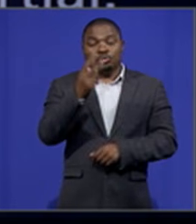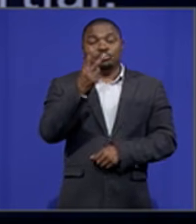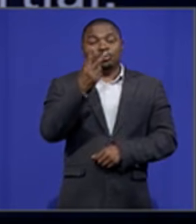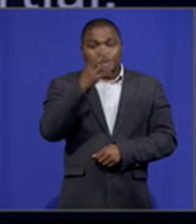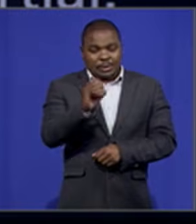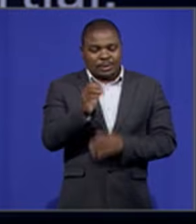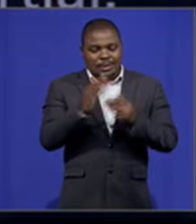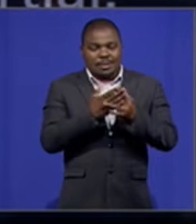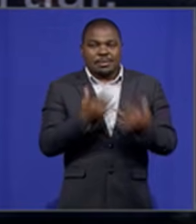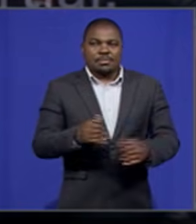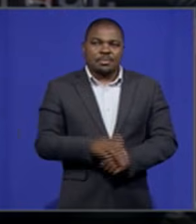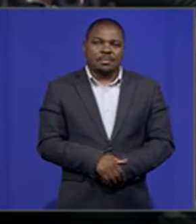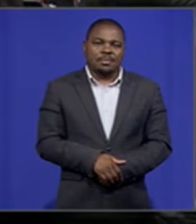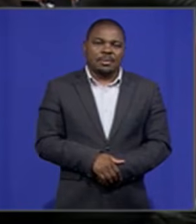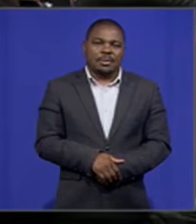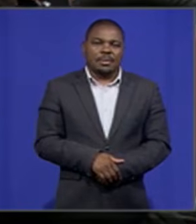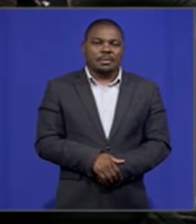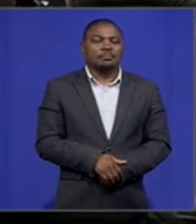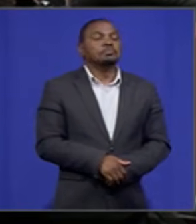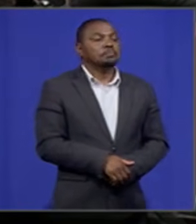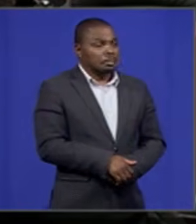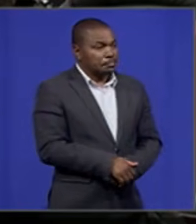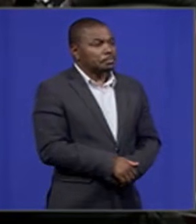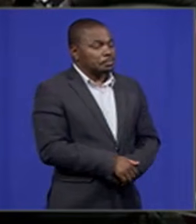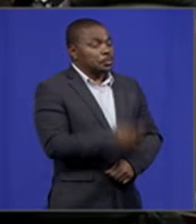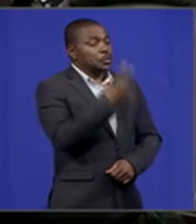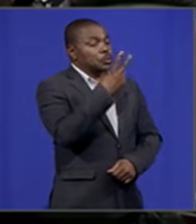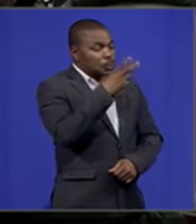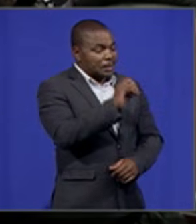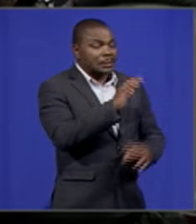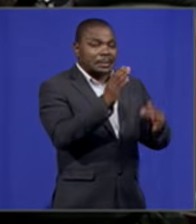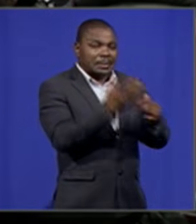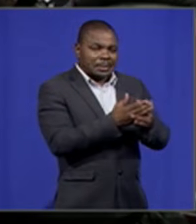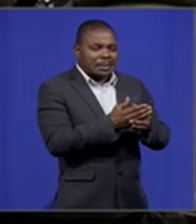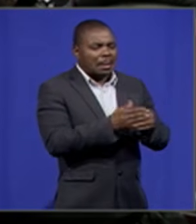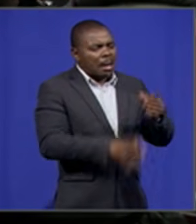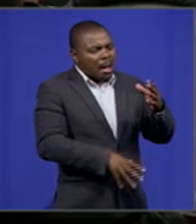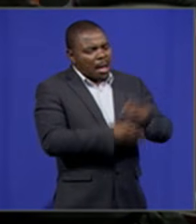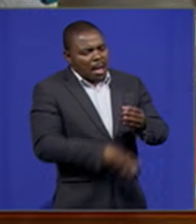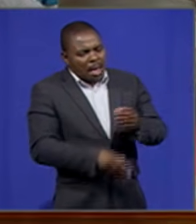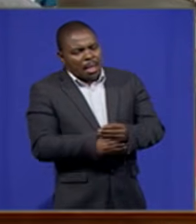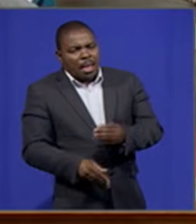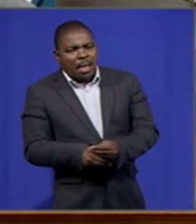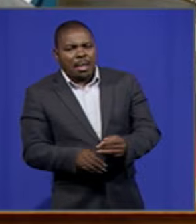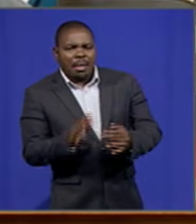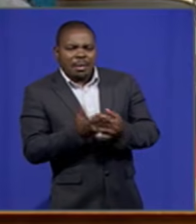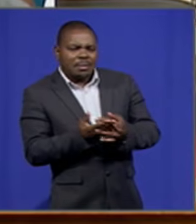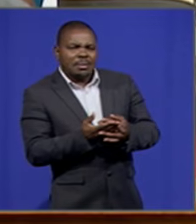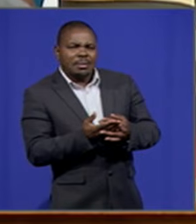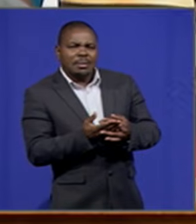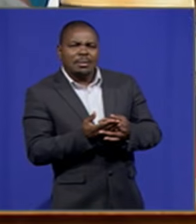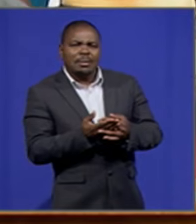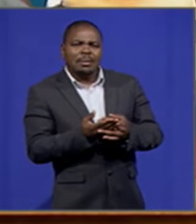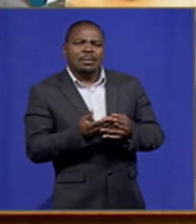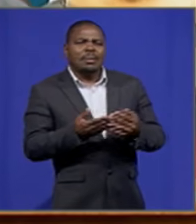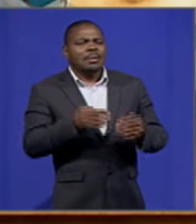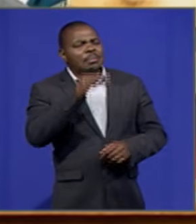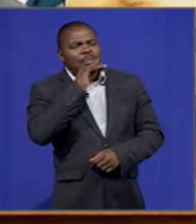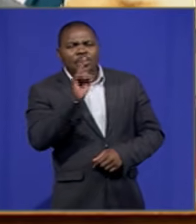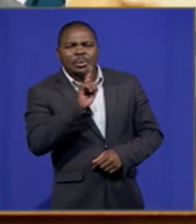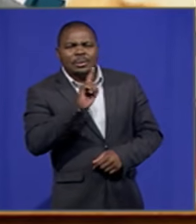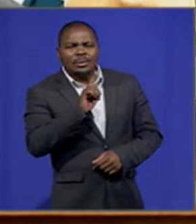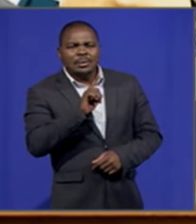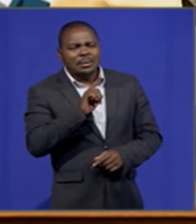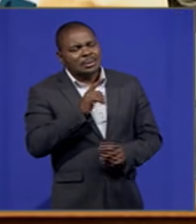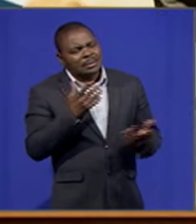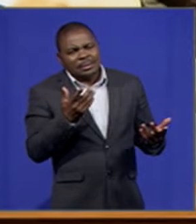palo. Melato ye 20 ka nnete na go oketšwa ga melato ye mengwe go yeo e bego e le gona go ra goreng go